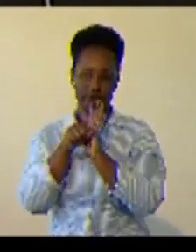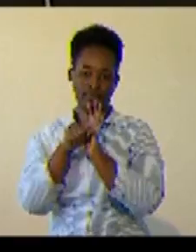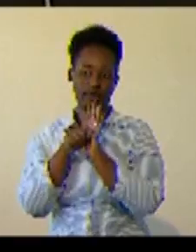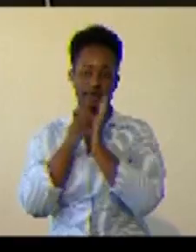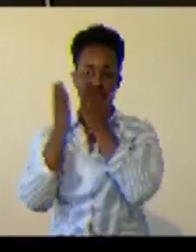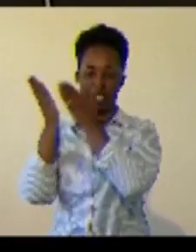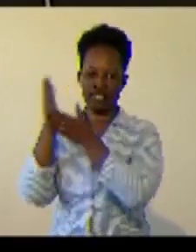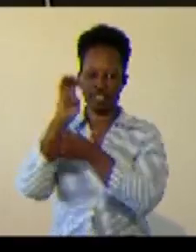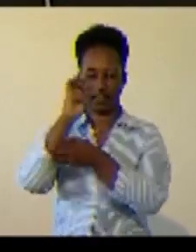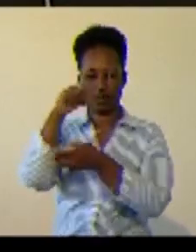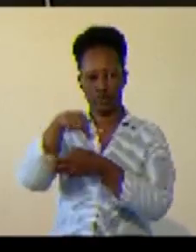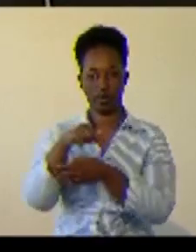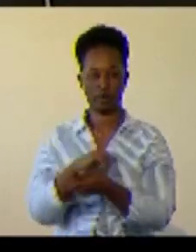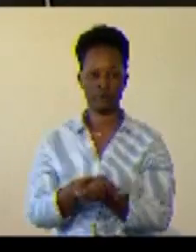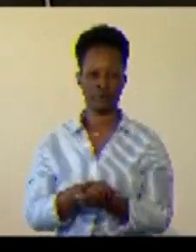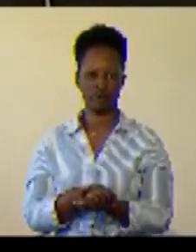the equation